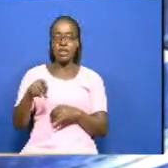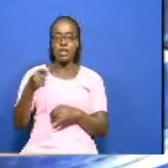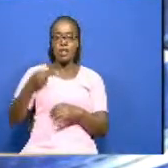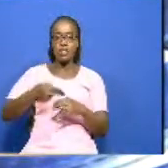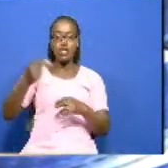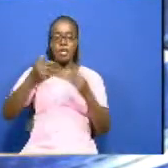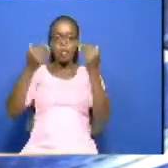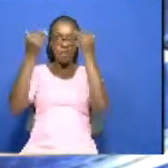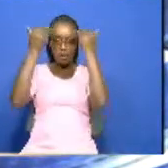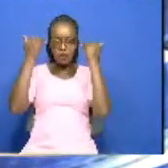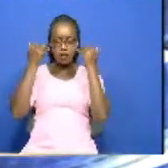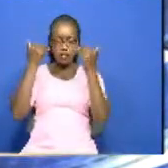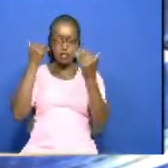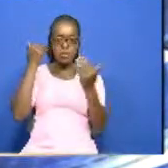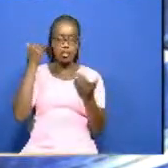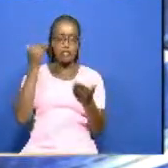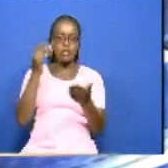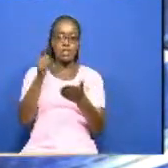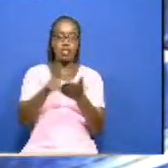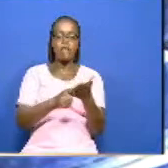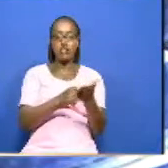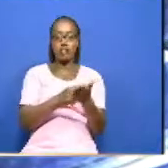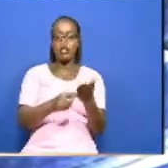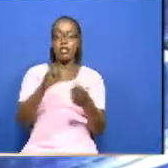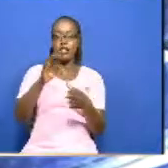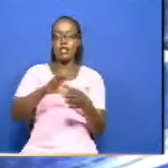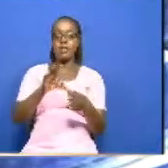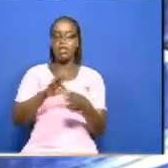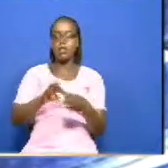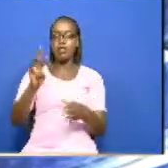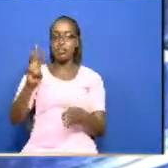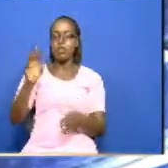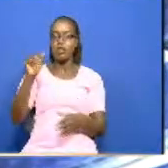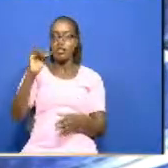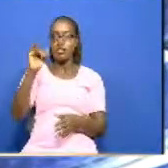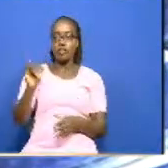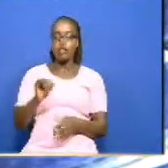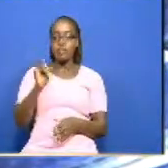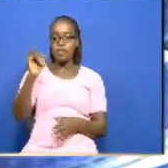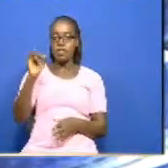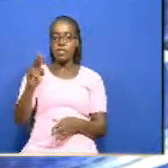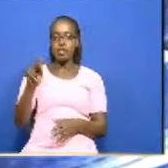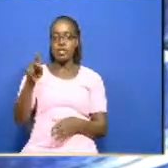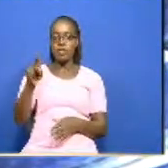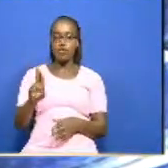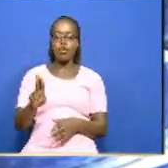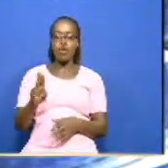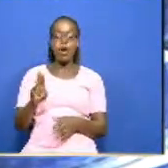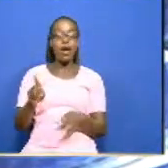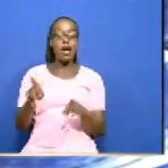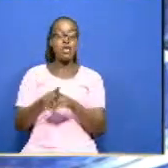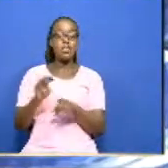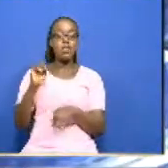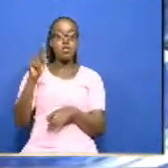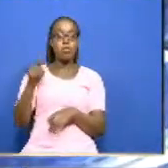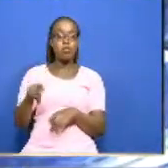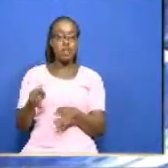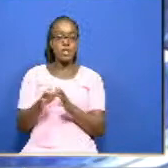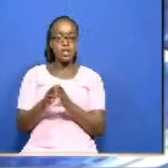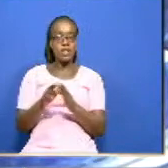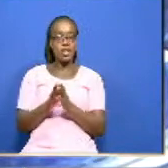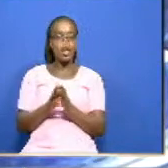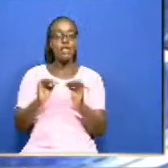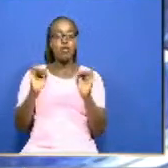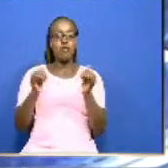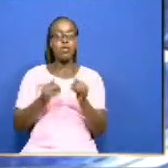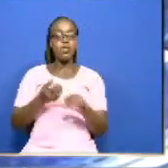Court annulled the election of Wanjiku Kibe as the member of parliament. This comes as the Media Council of